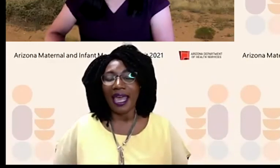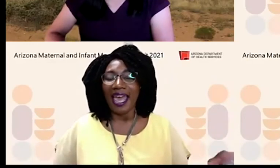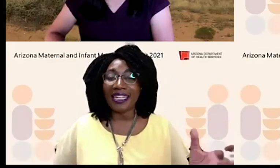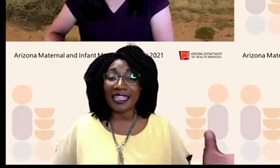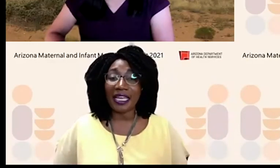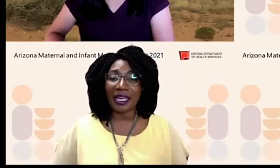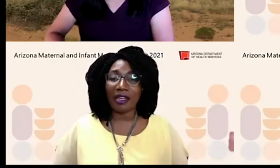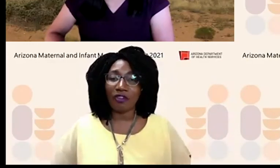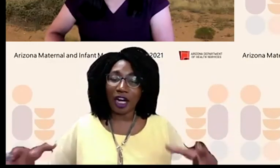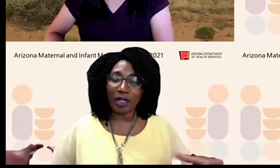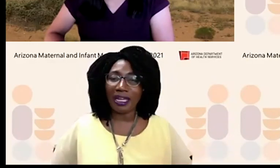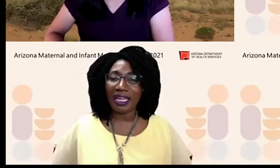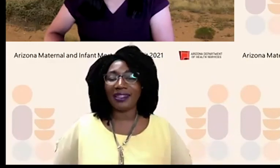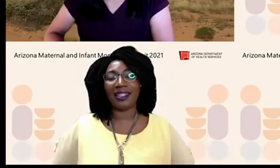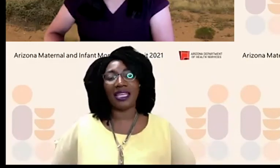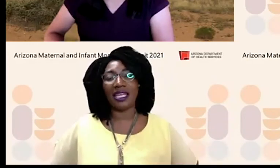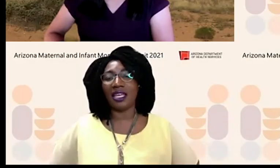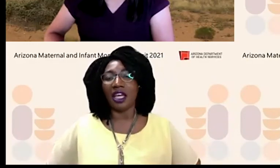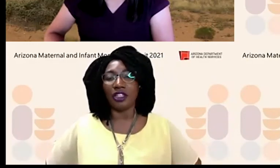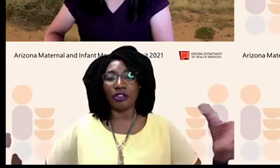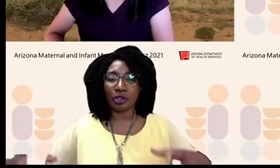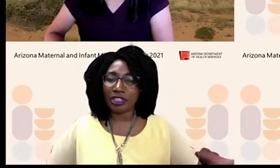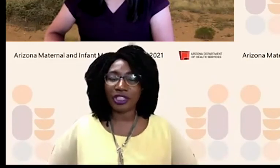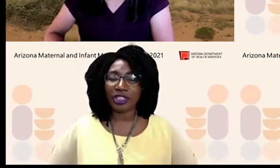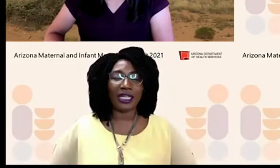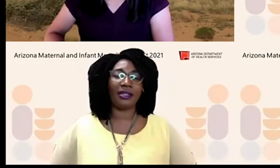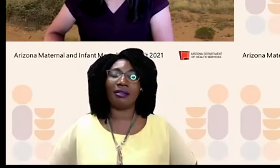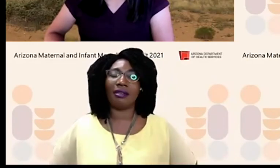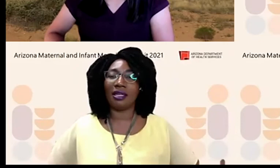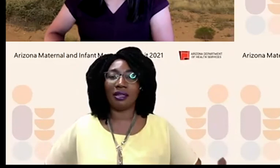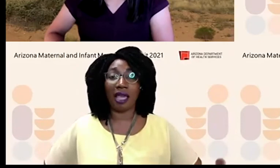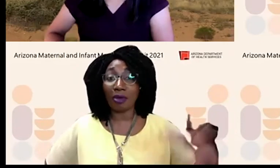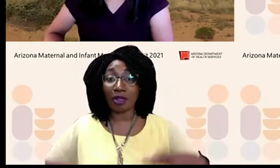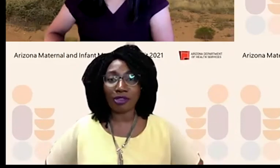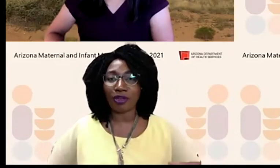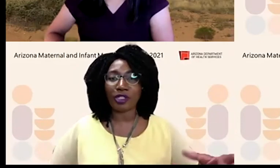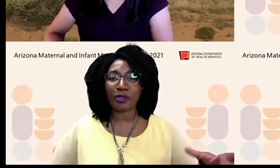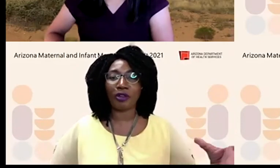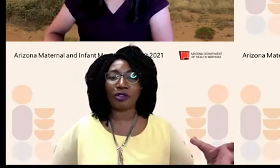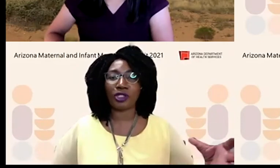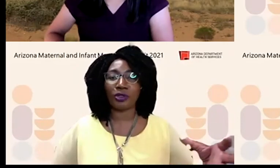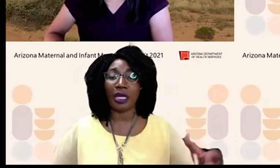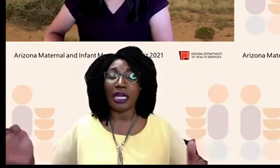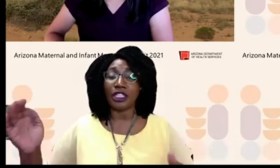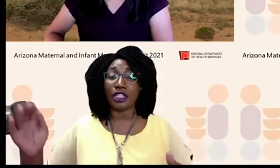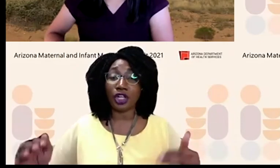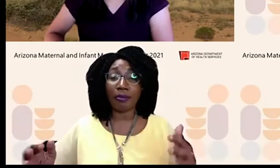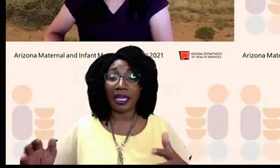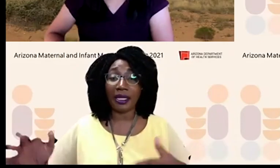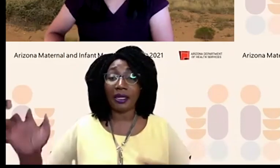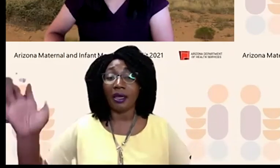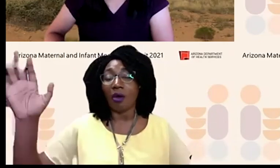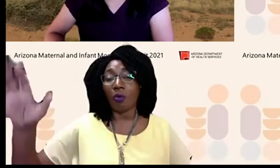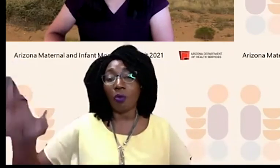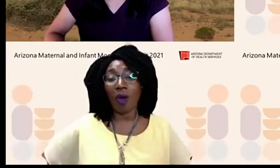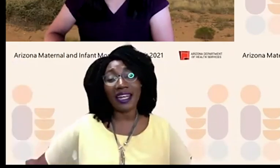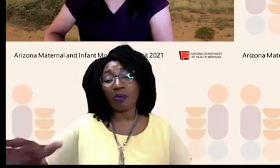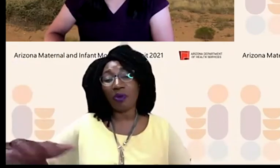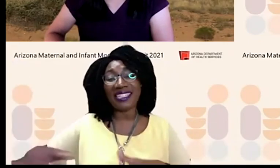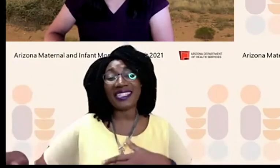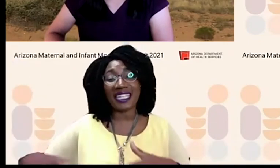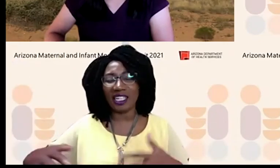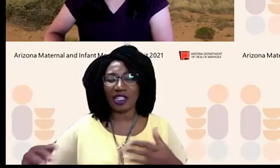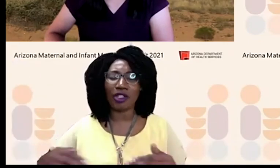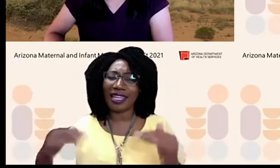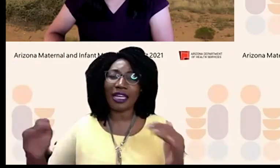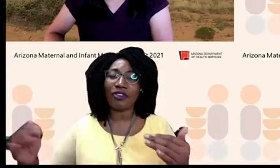information. And the environment, the nutrition, the chemicals you're exposed to determine what